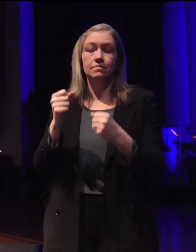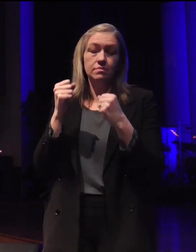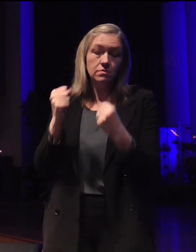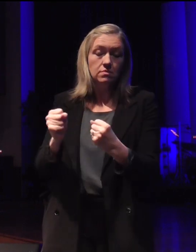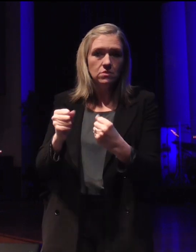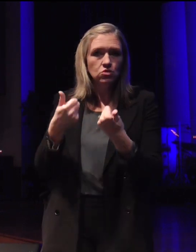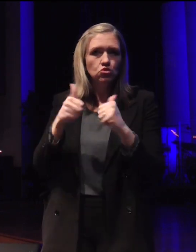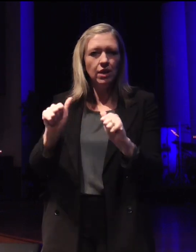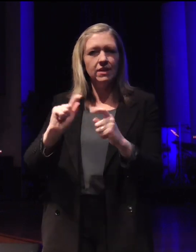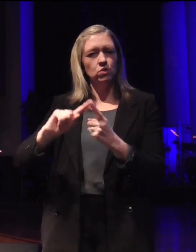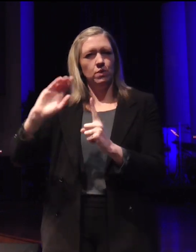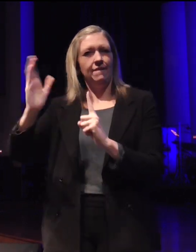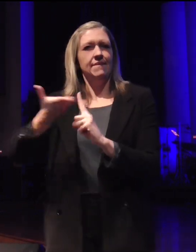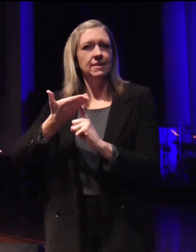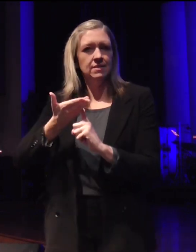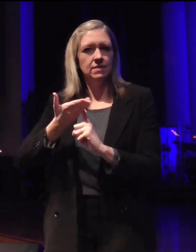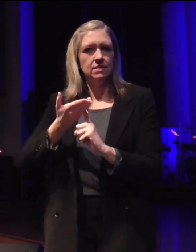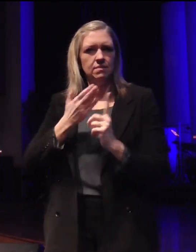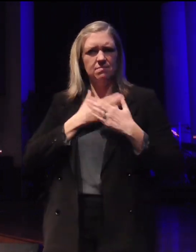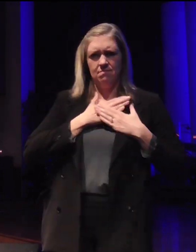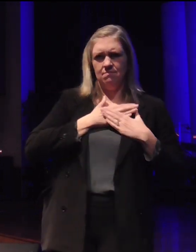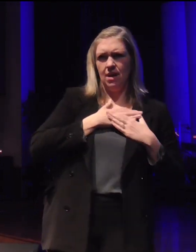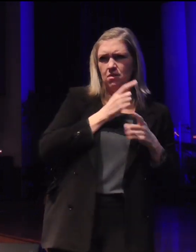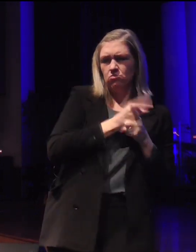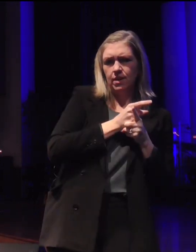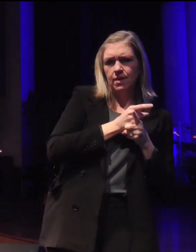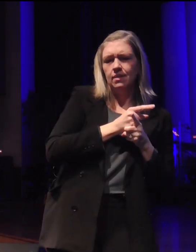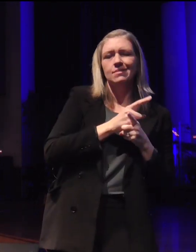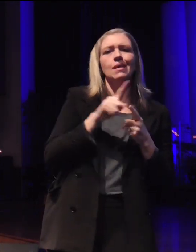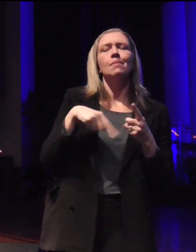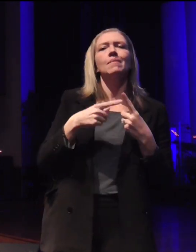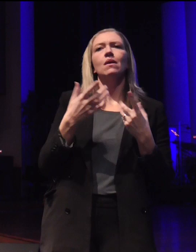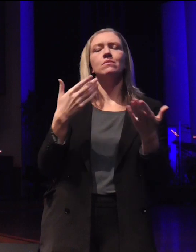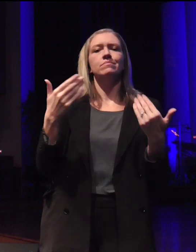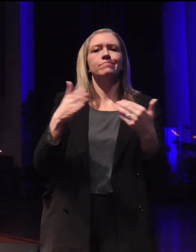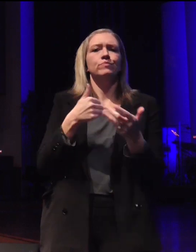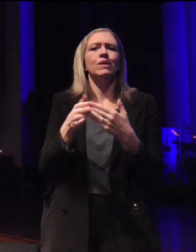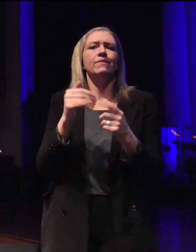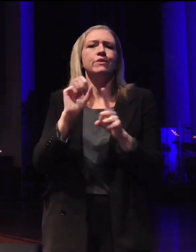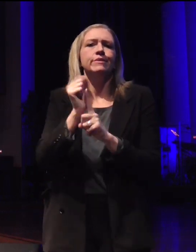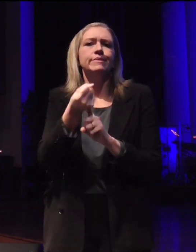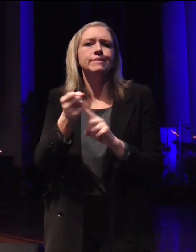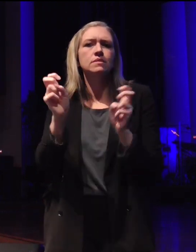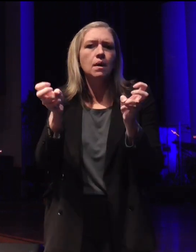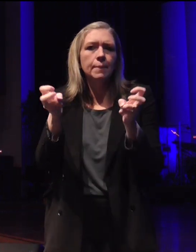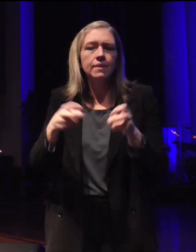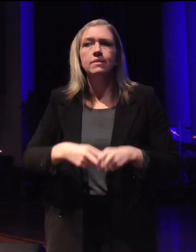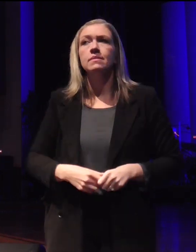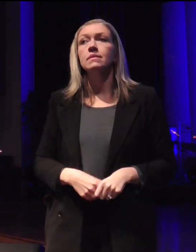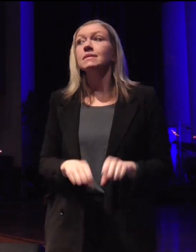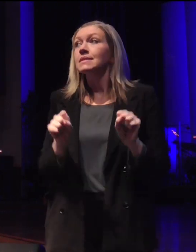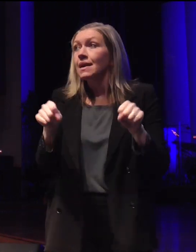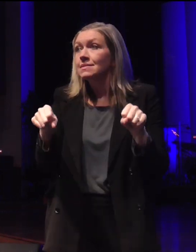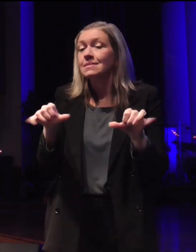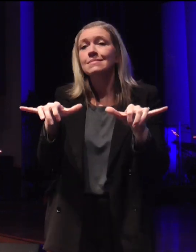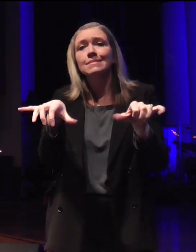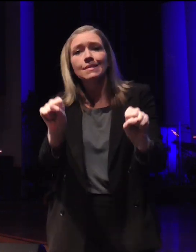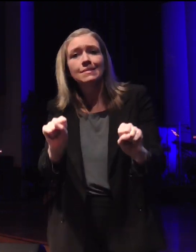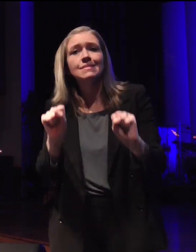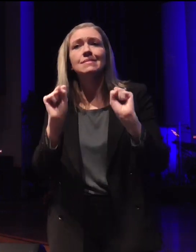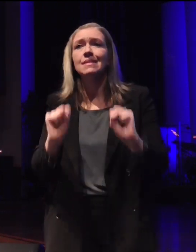trying to convince them of our rightness about some given topic. And yes, we can